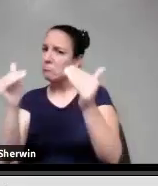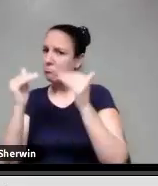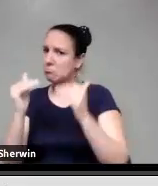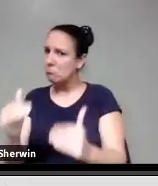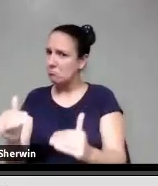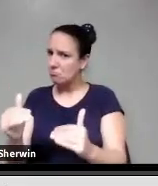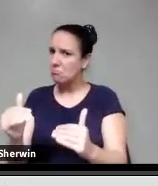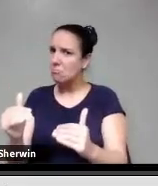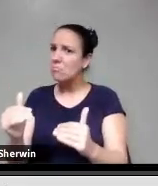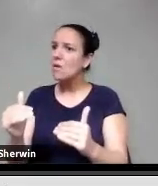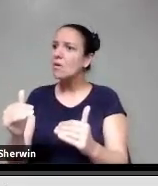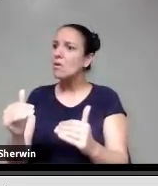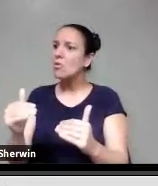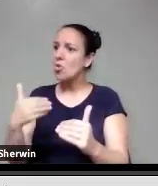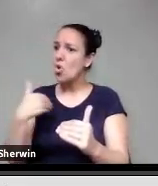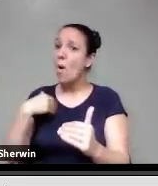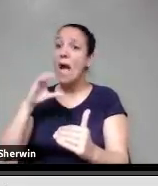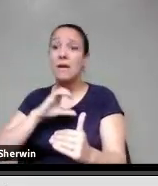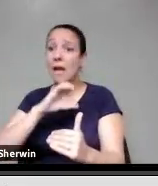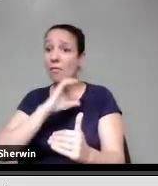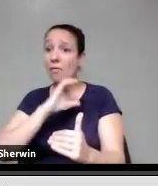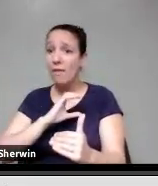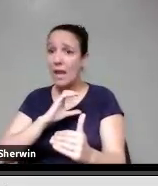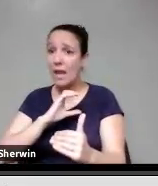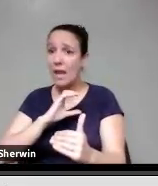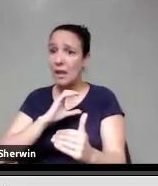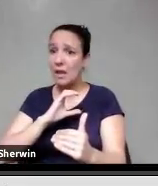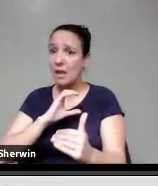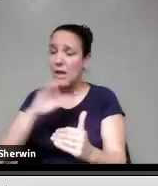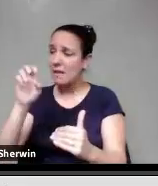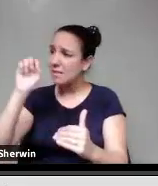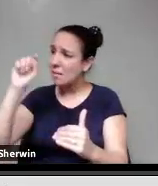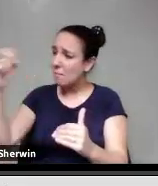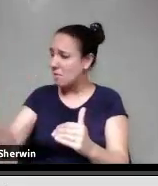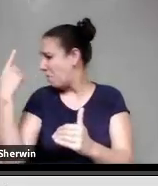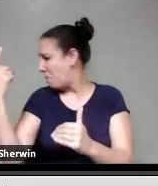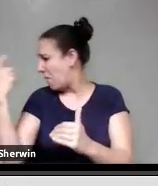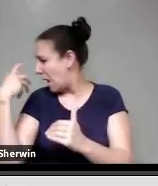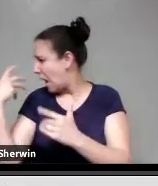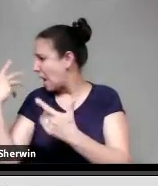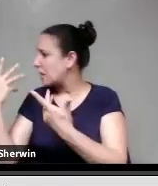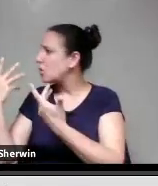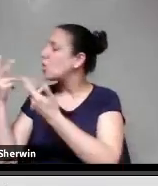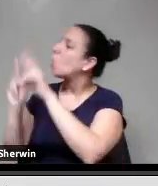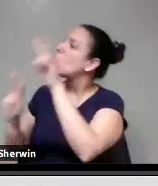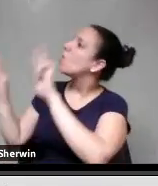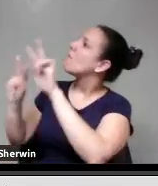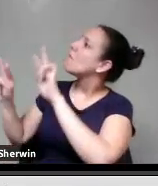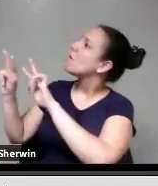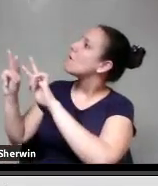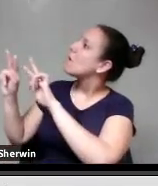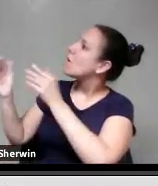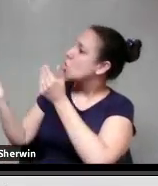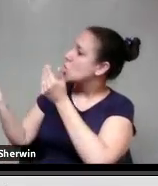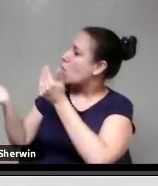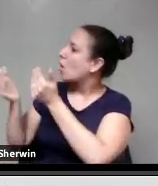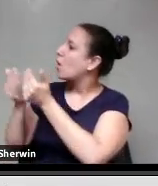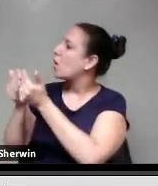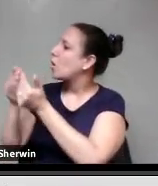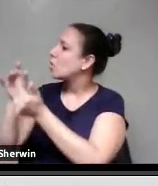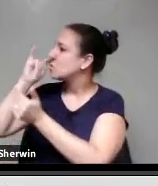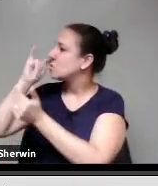to the outside and not interrupting anyone who wants quiet time. And then this person put, but close to the children's book area. And